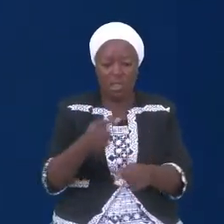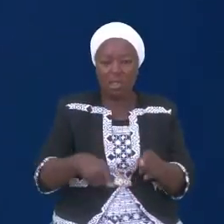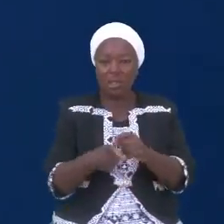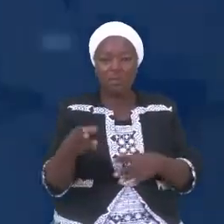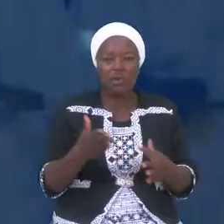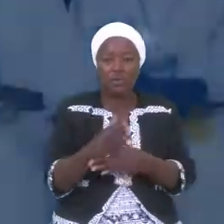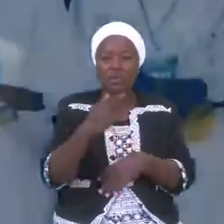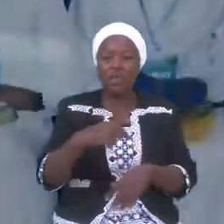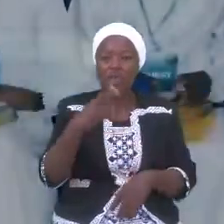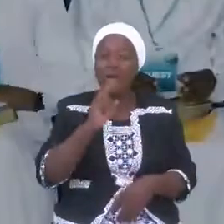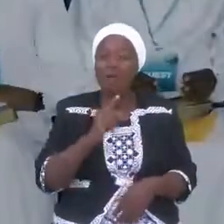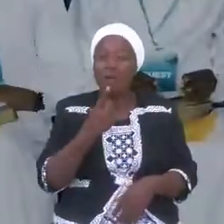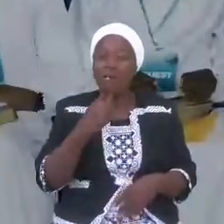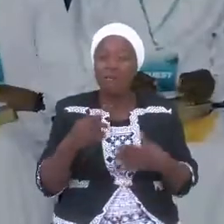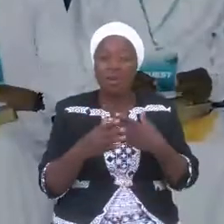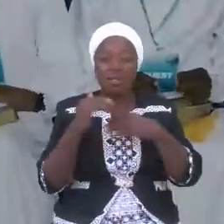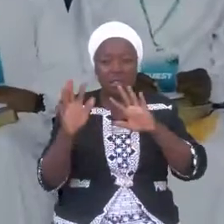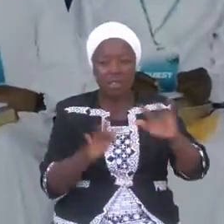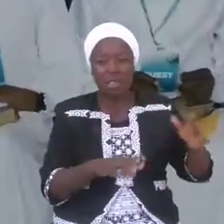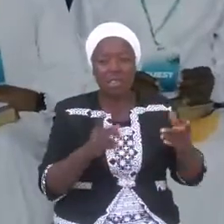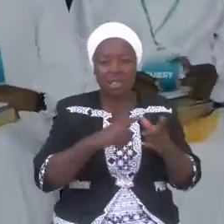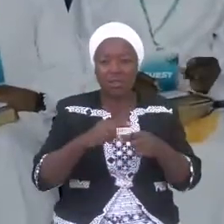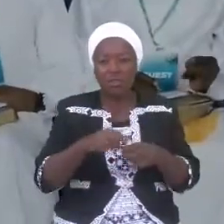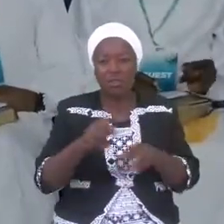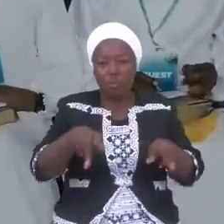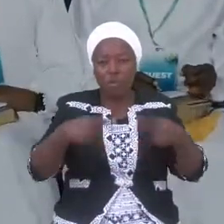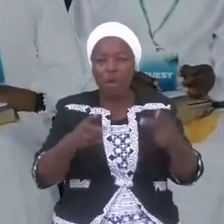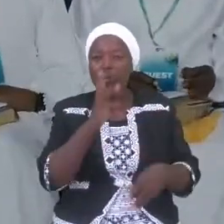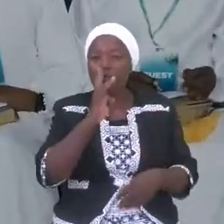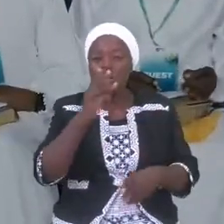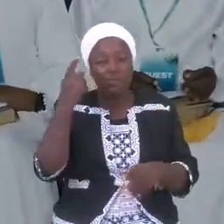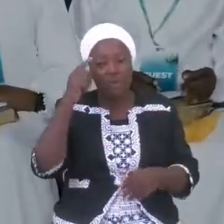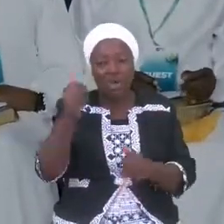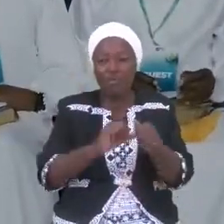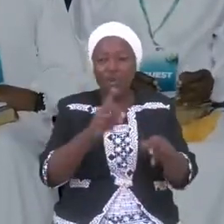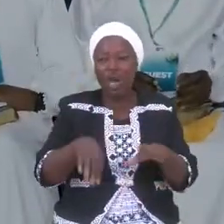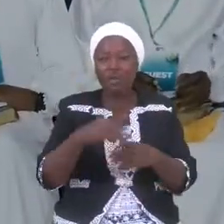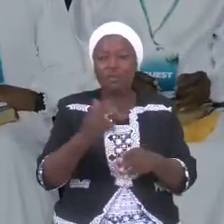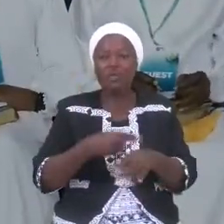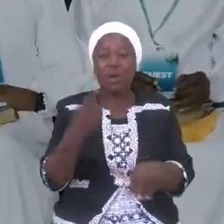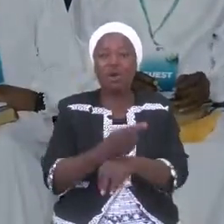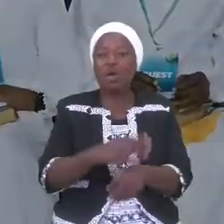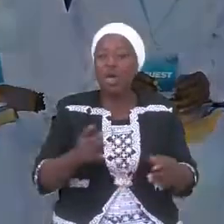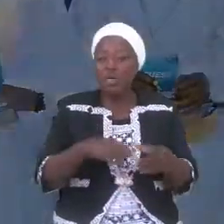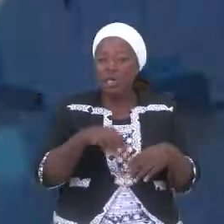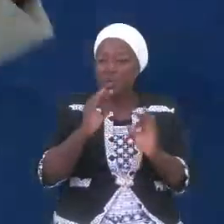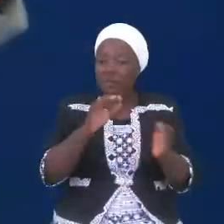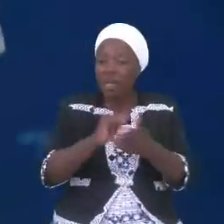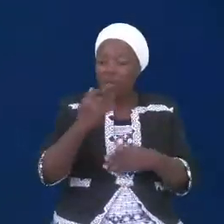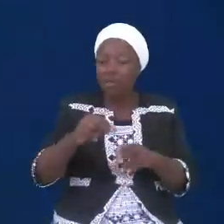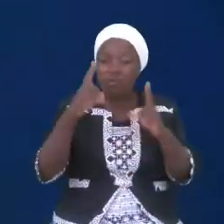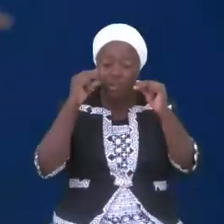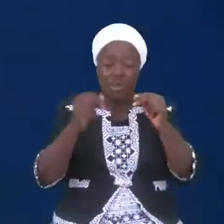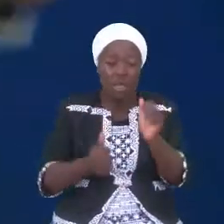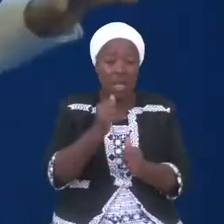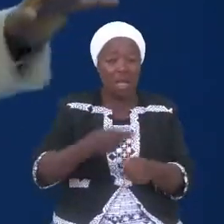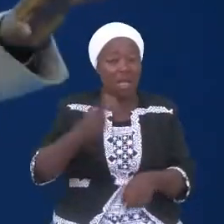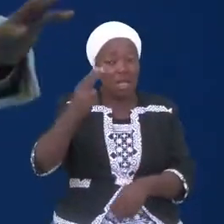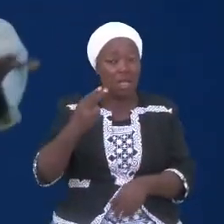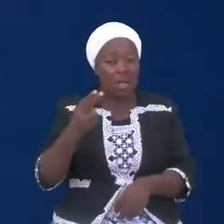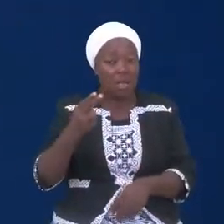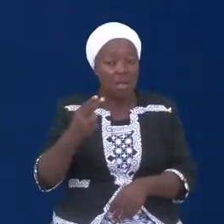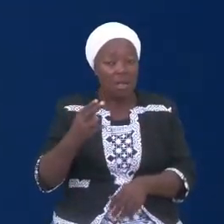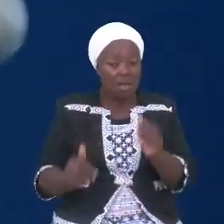to provide water for everyone out of the rock. If that of Moses, higher,